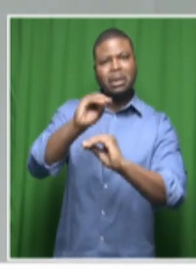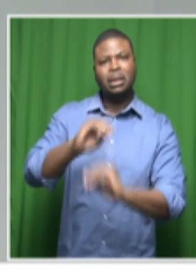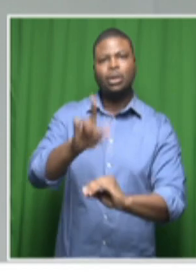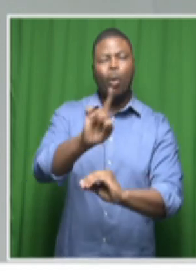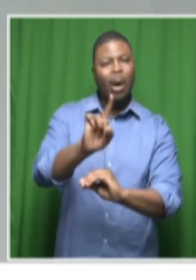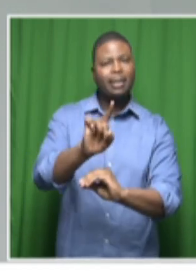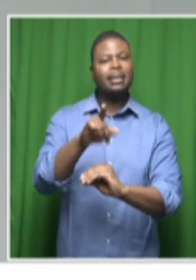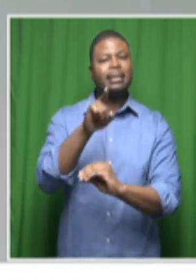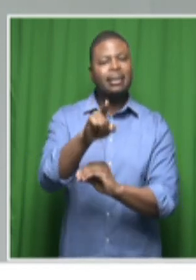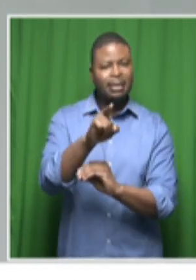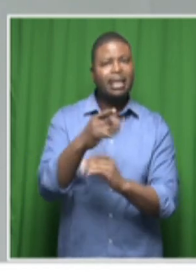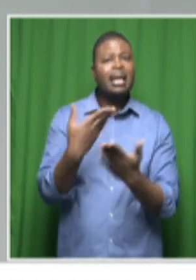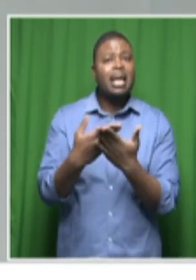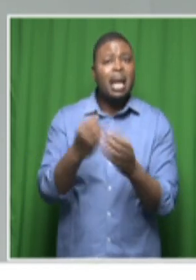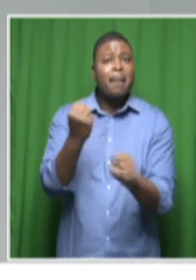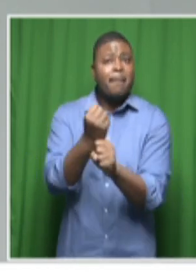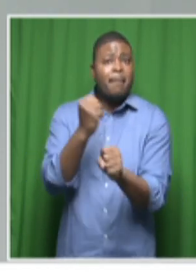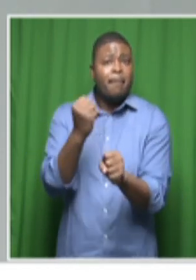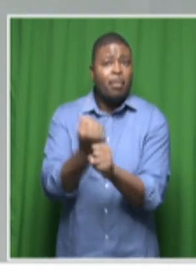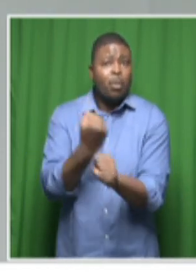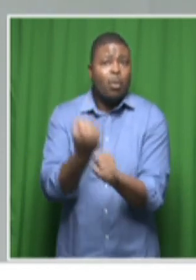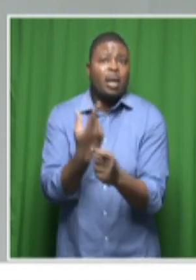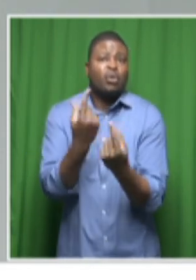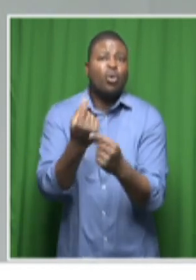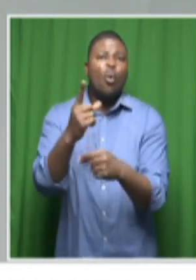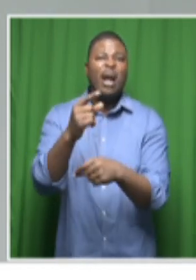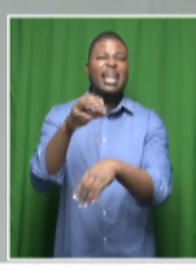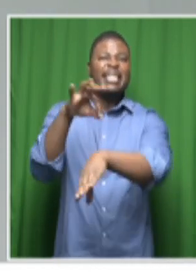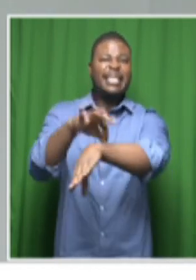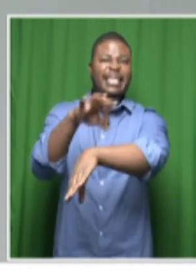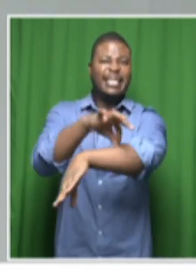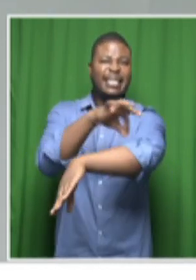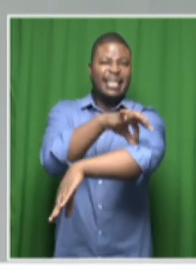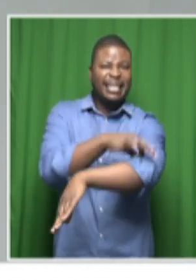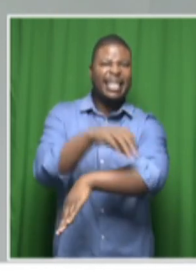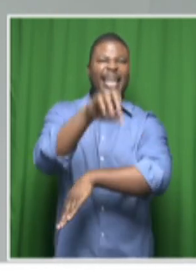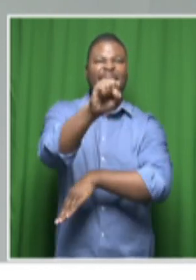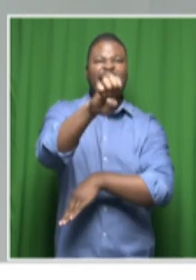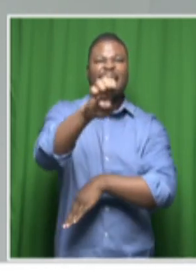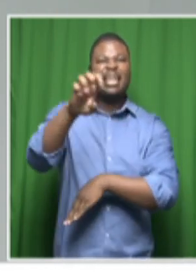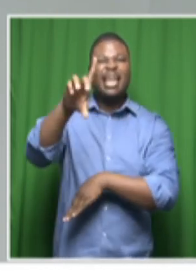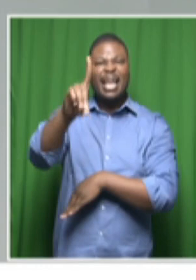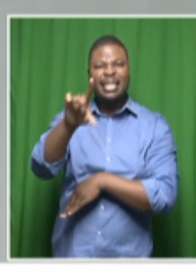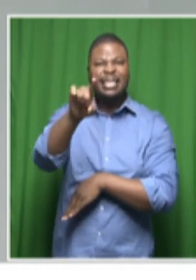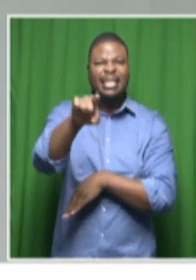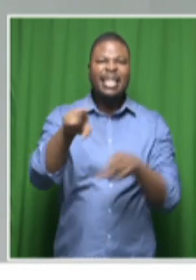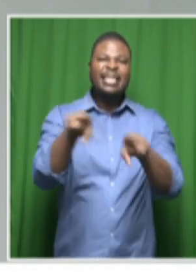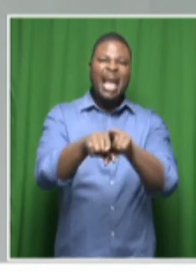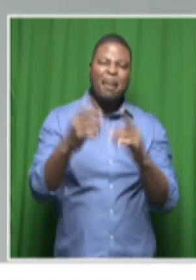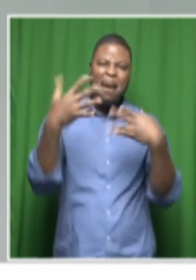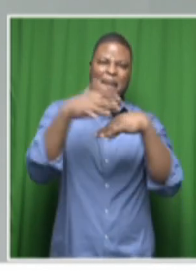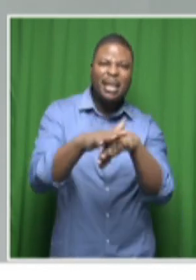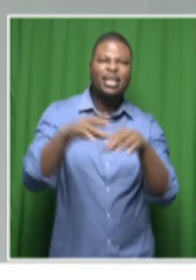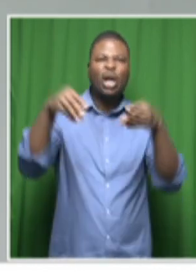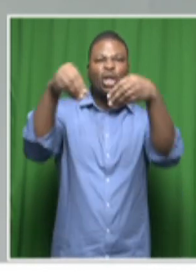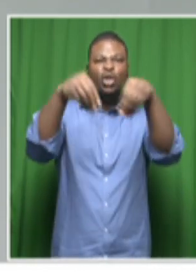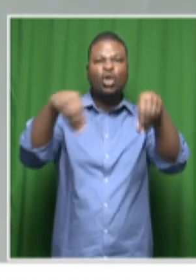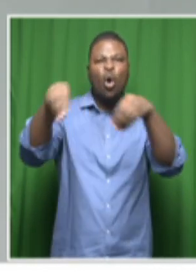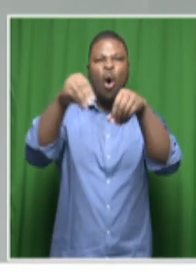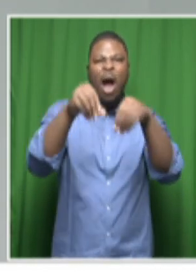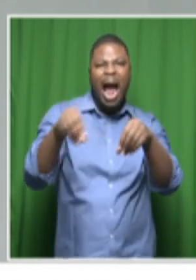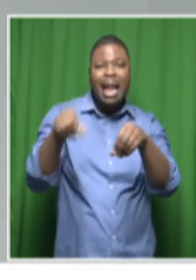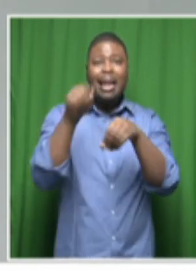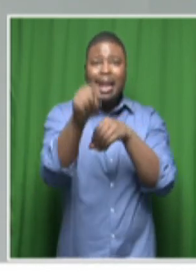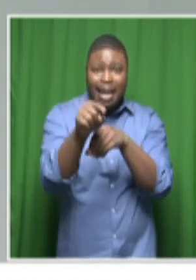making, of planting, and that's using seed bombs. So using a bit of air-dry clay and using a bit of soil with your seeds, you get to make